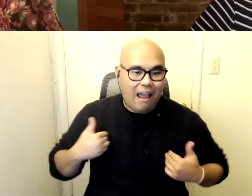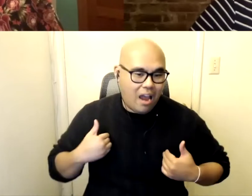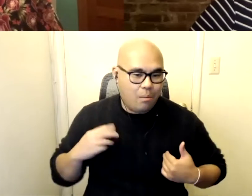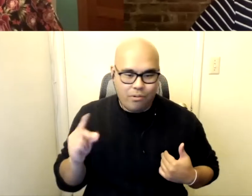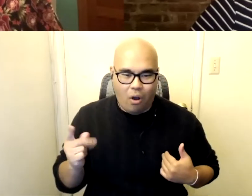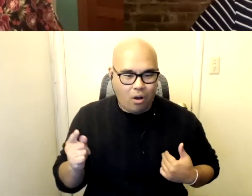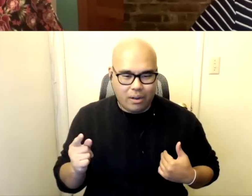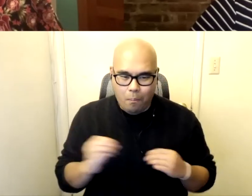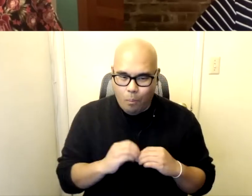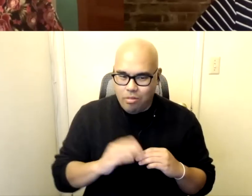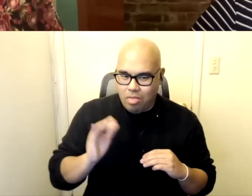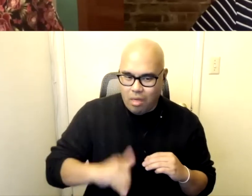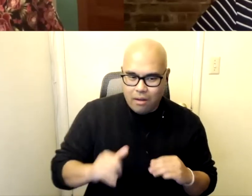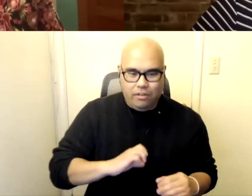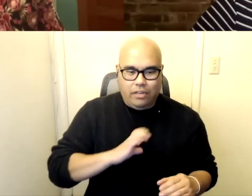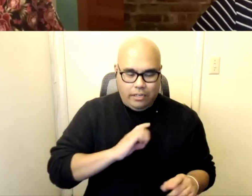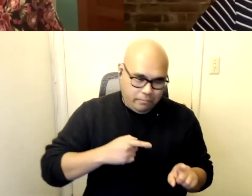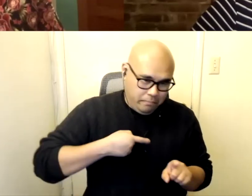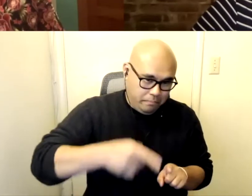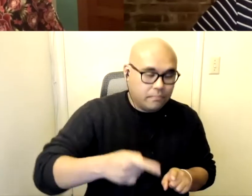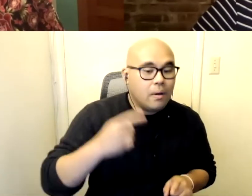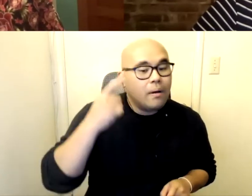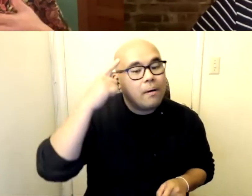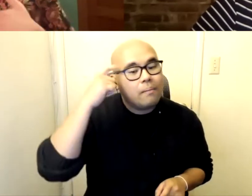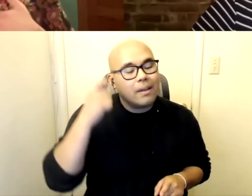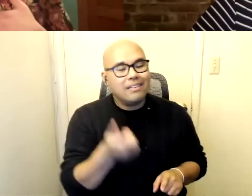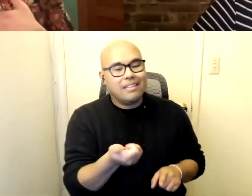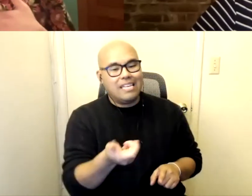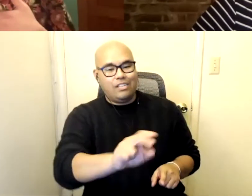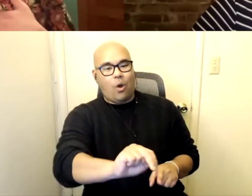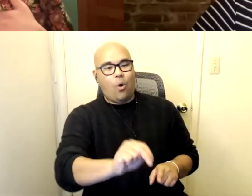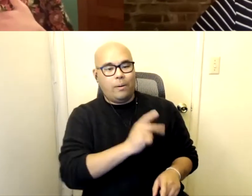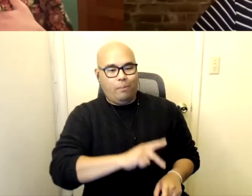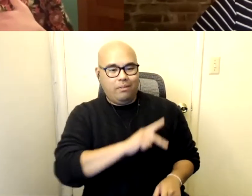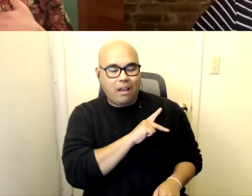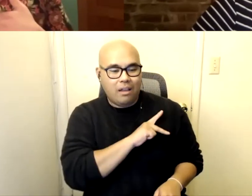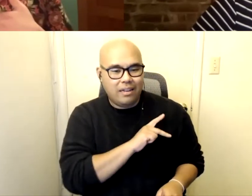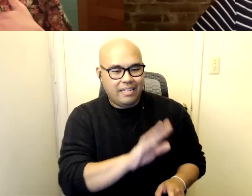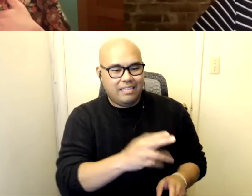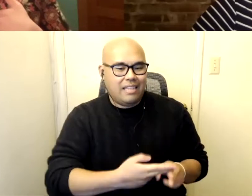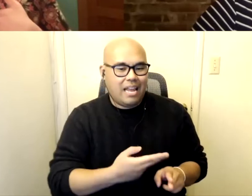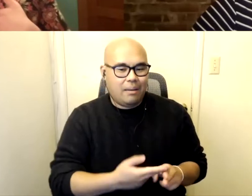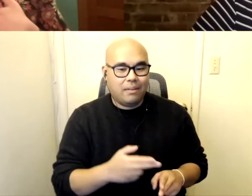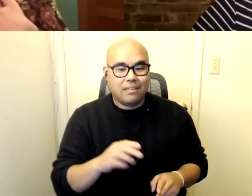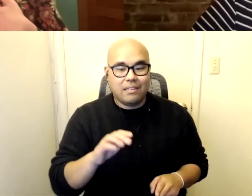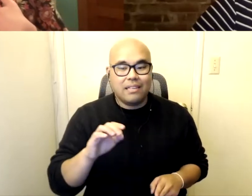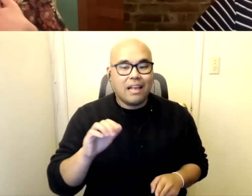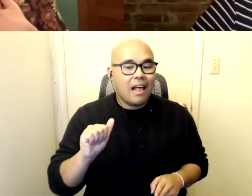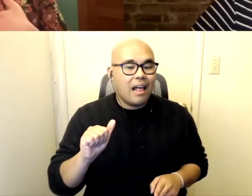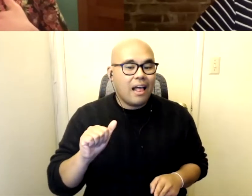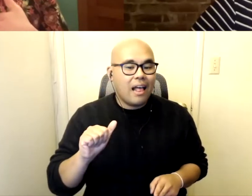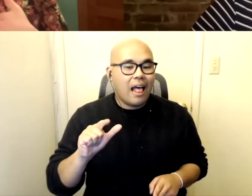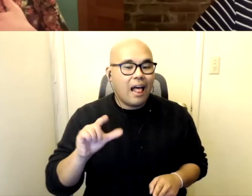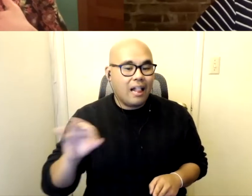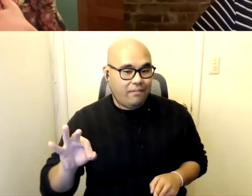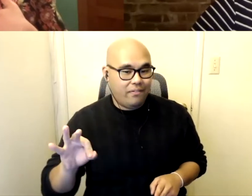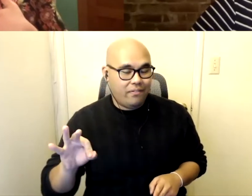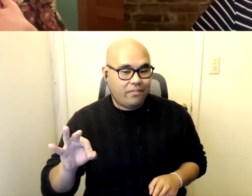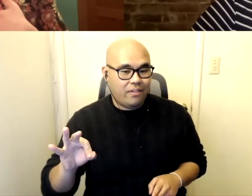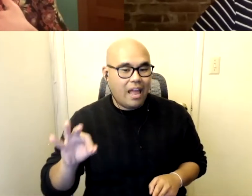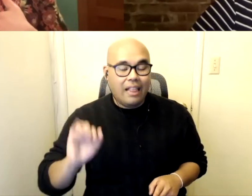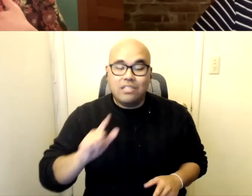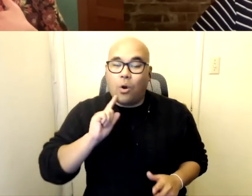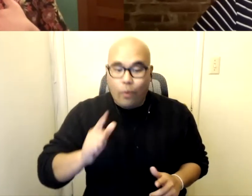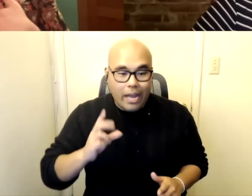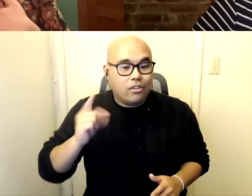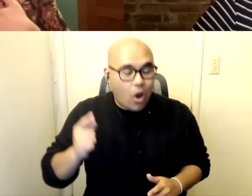animal, because he has his own personality. His name is Elf, and Elf actually happens to be a real dog that I met